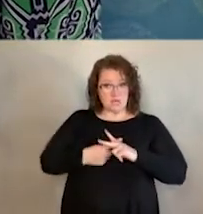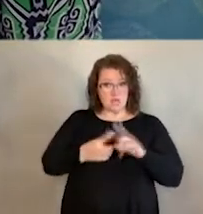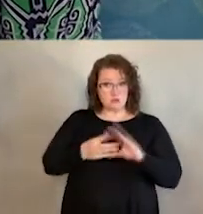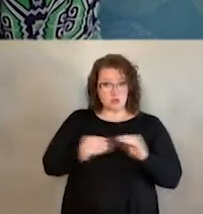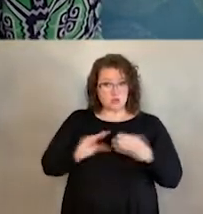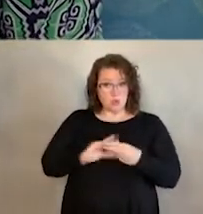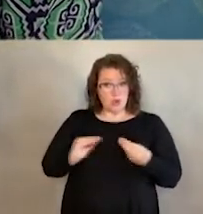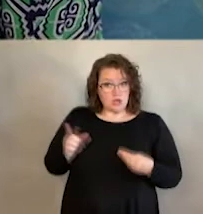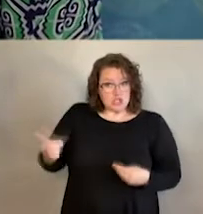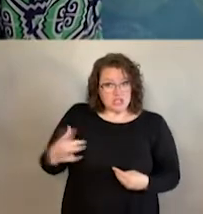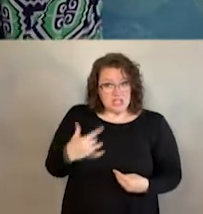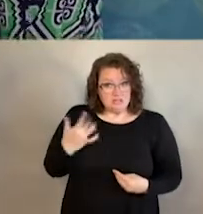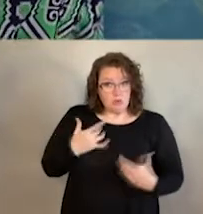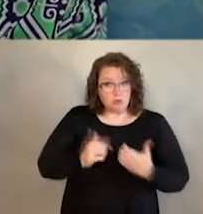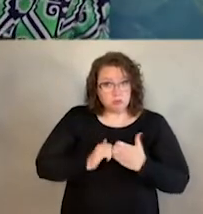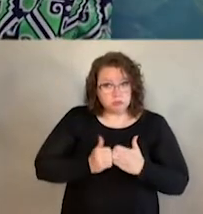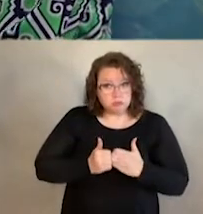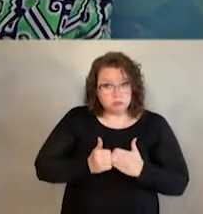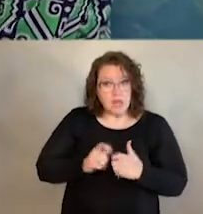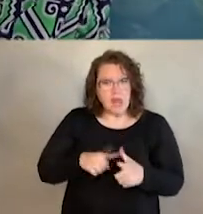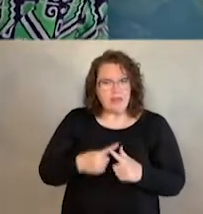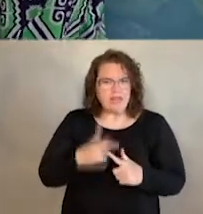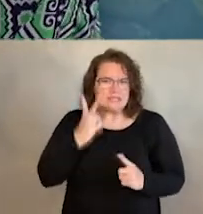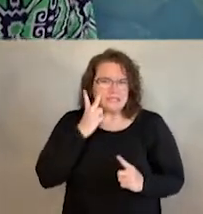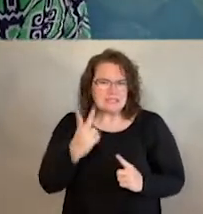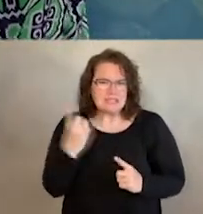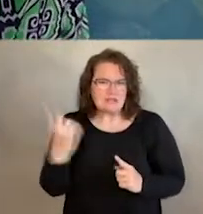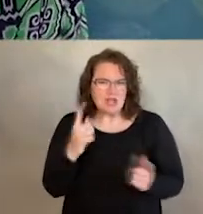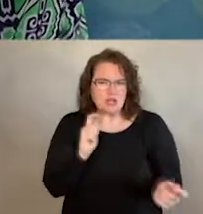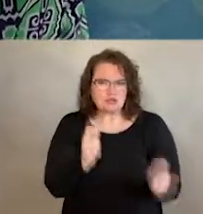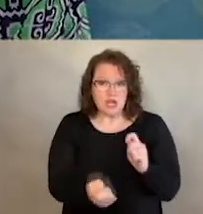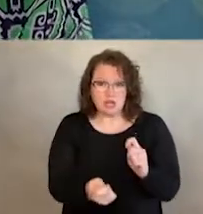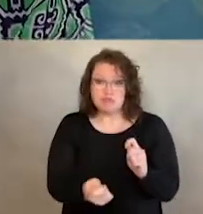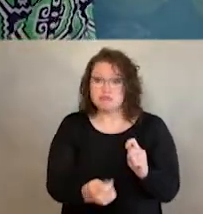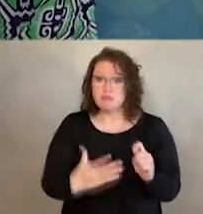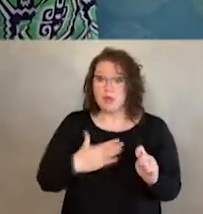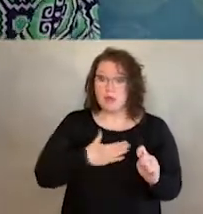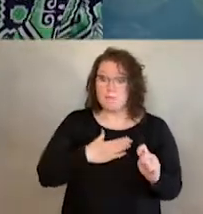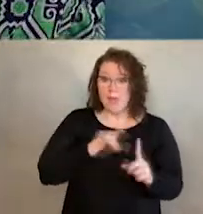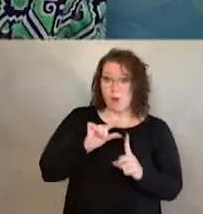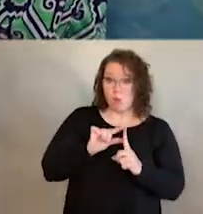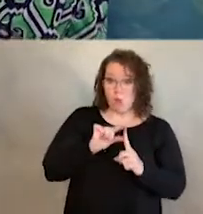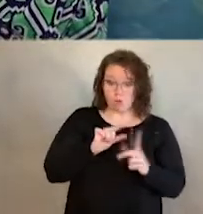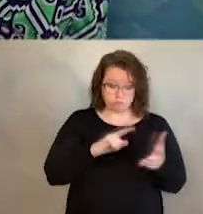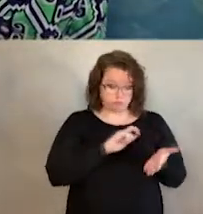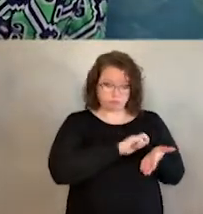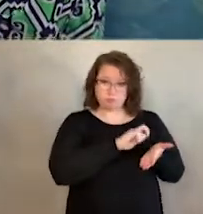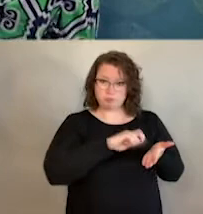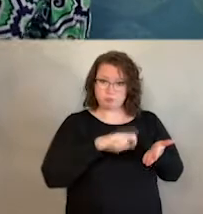see if anything changes. I have some beans right here, lima beans.